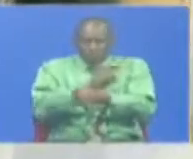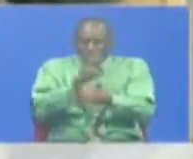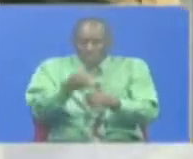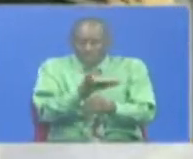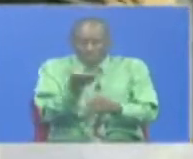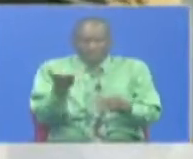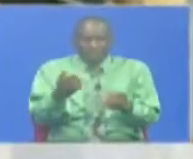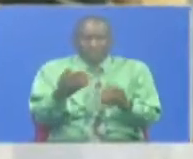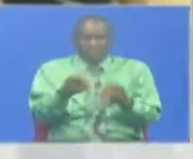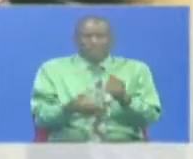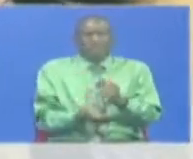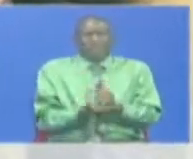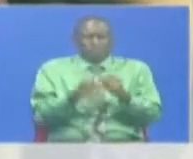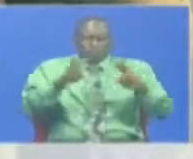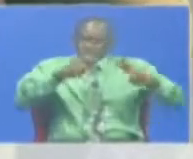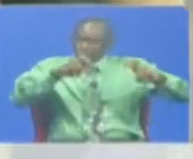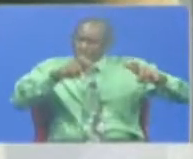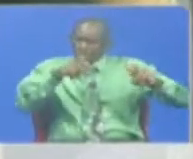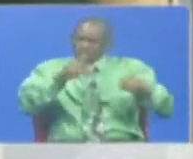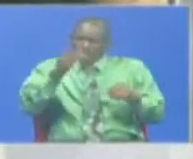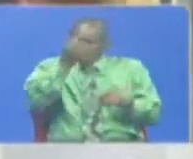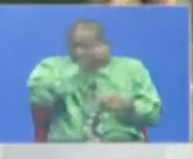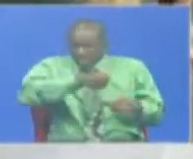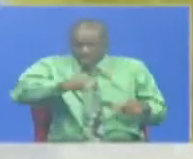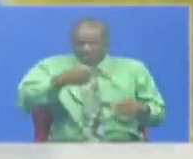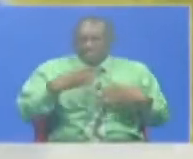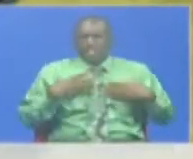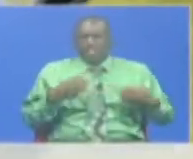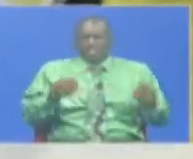will help keep track of the elephants' health, safety